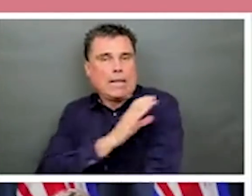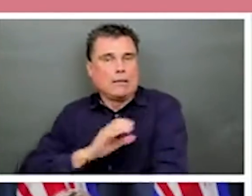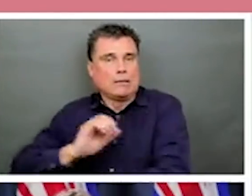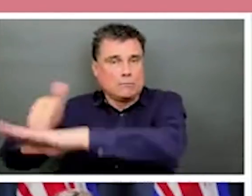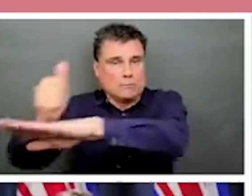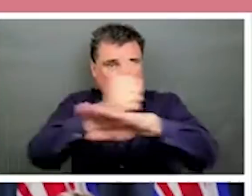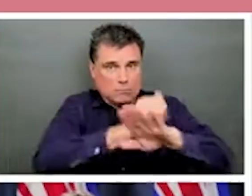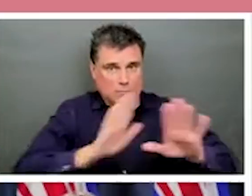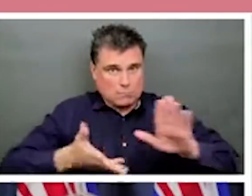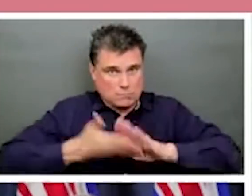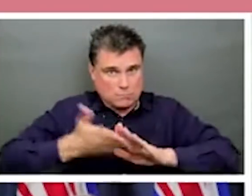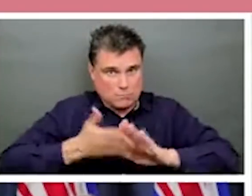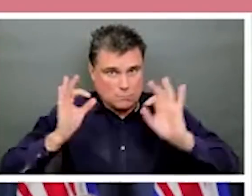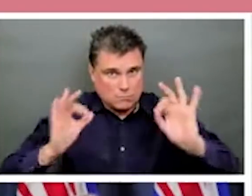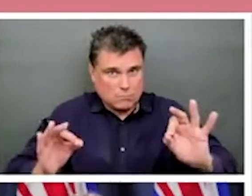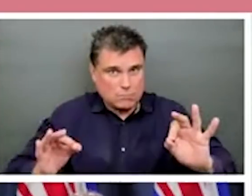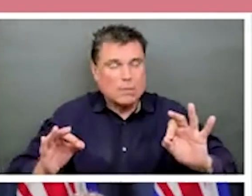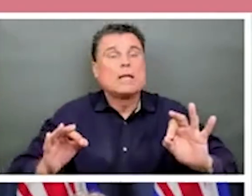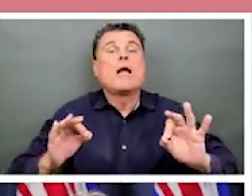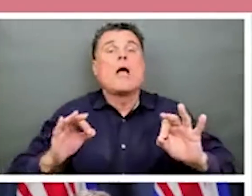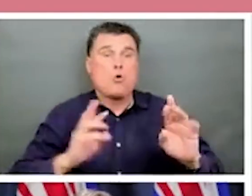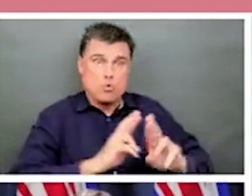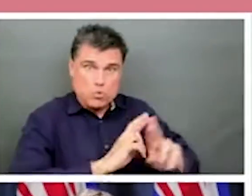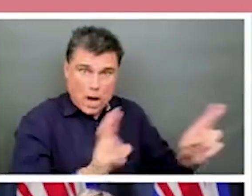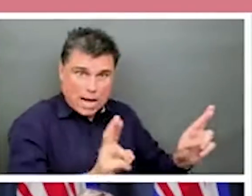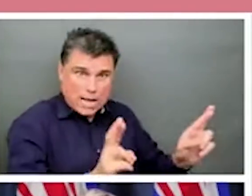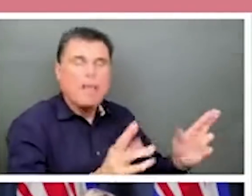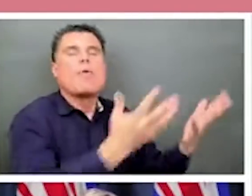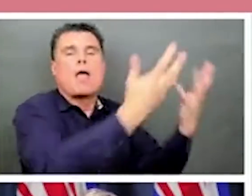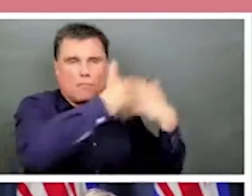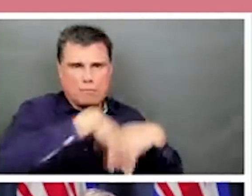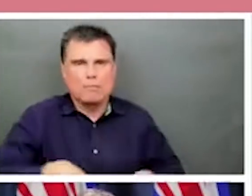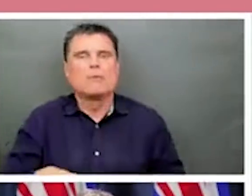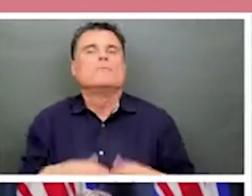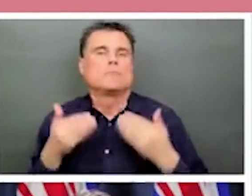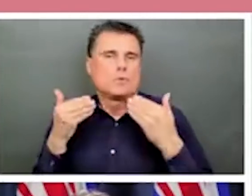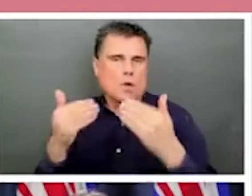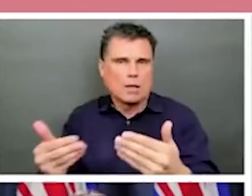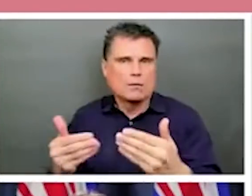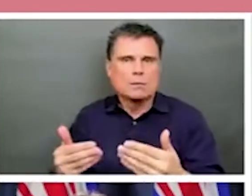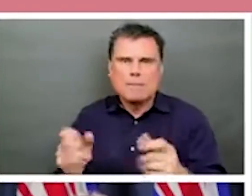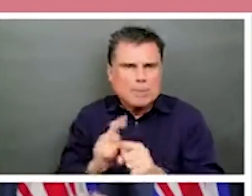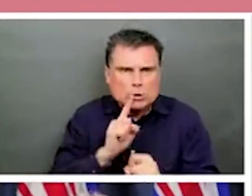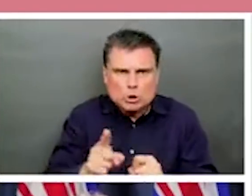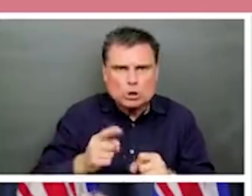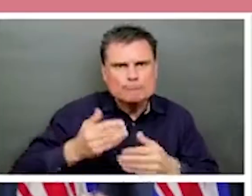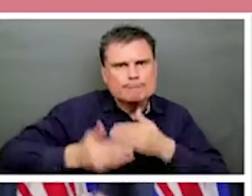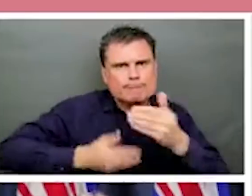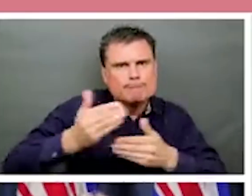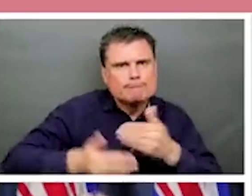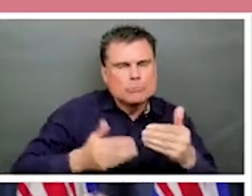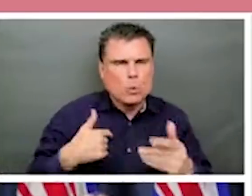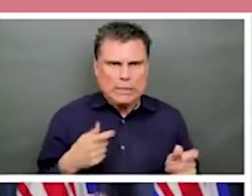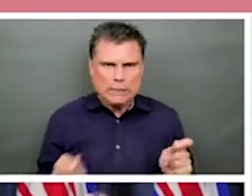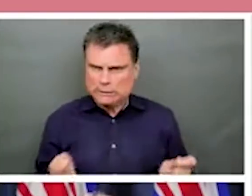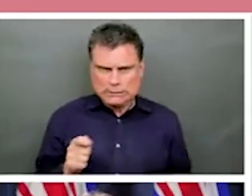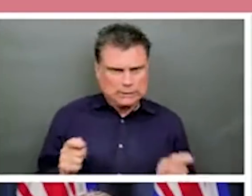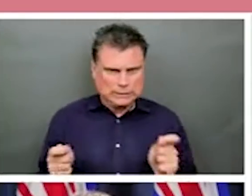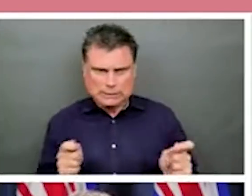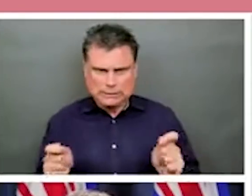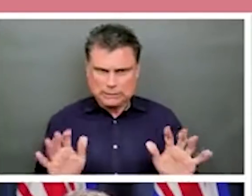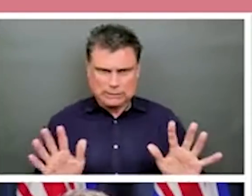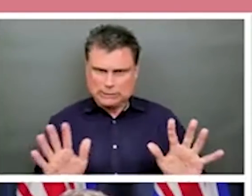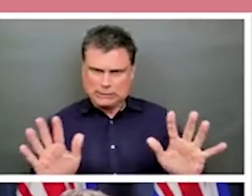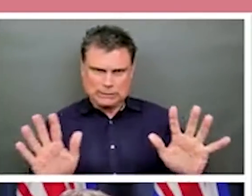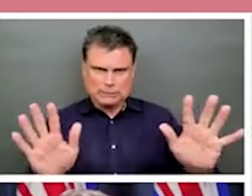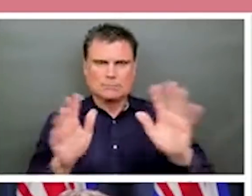out, for us to track our business and how we're doing, and to continue to adjust our processes. So in